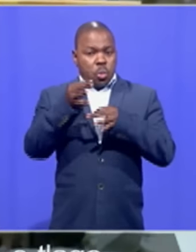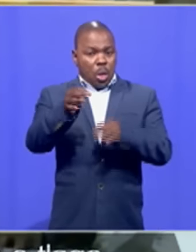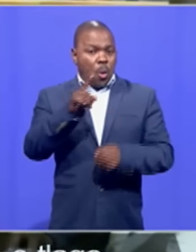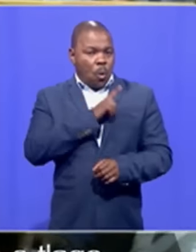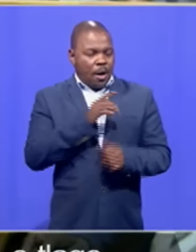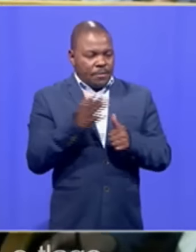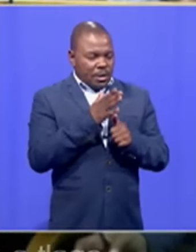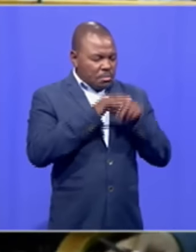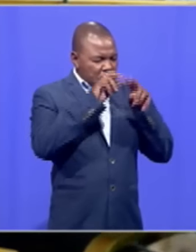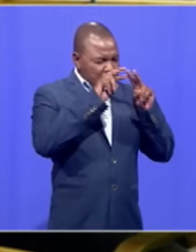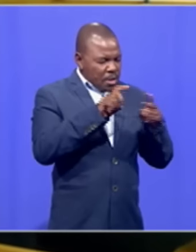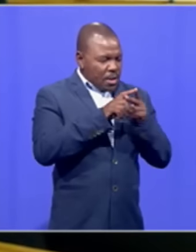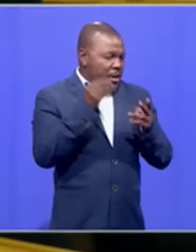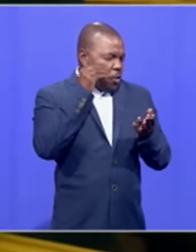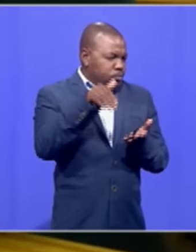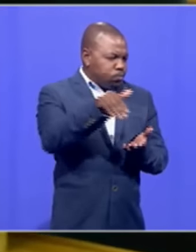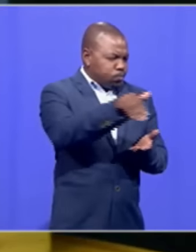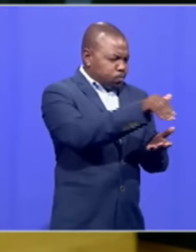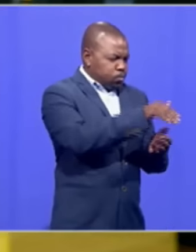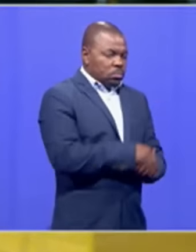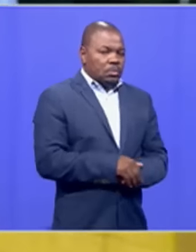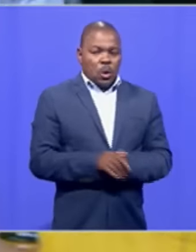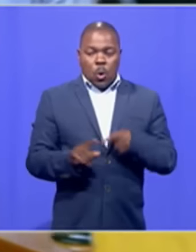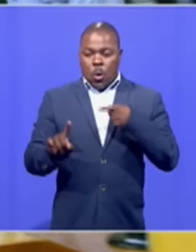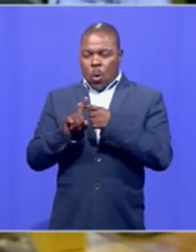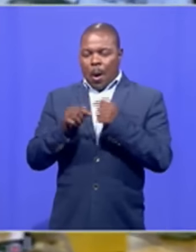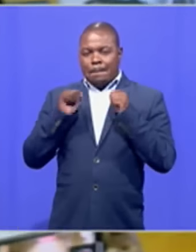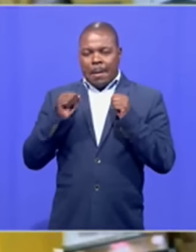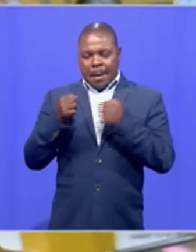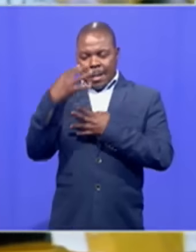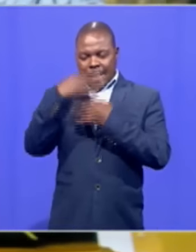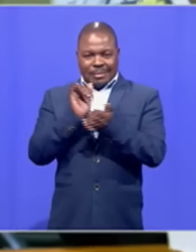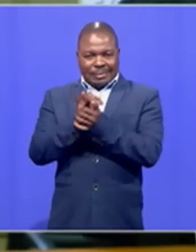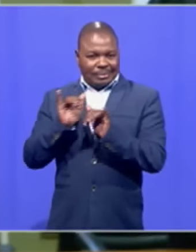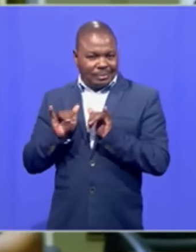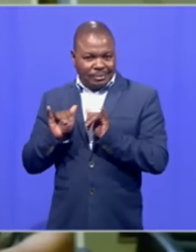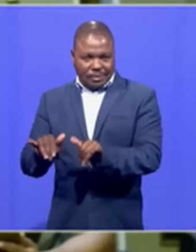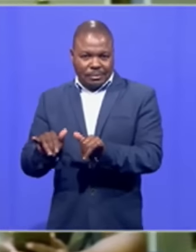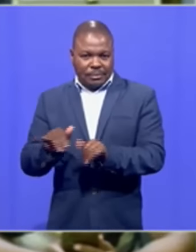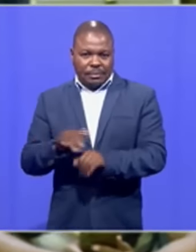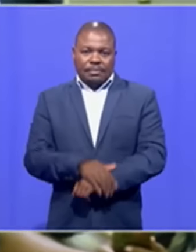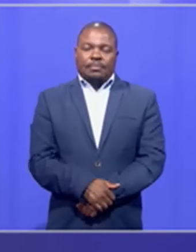le go kgoboketša tshedimošo ya mogonanelwa. Shebe Mabena o tla dula a le ntlwana le swiswi.